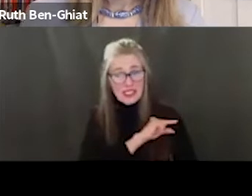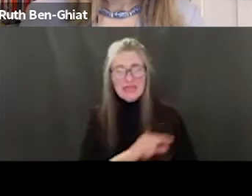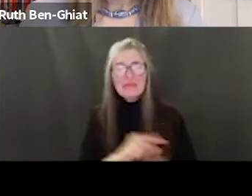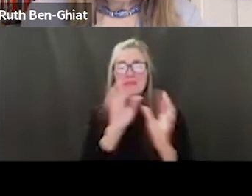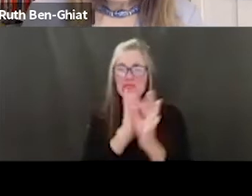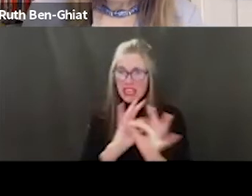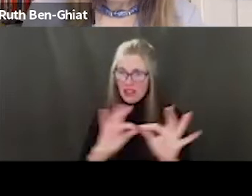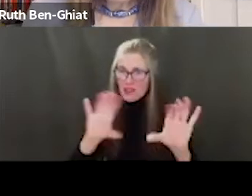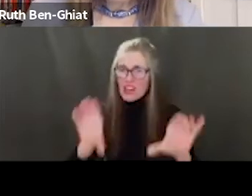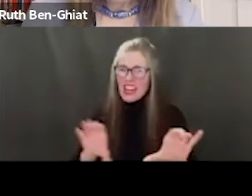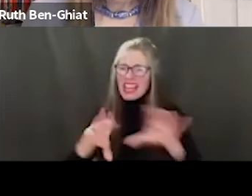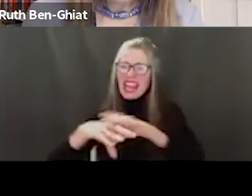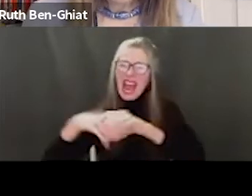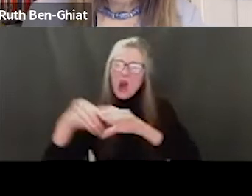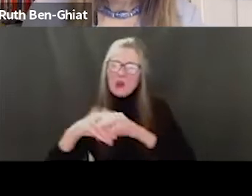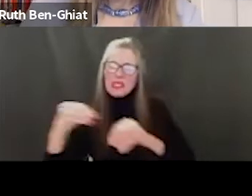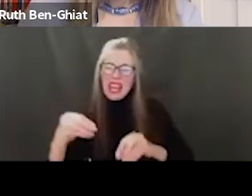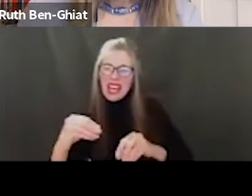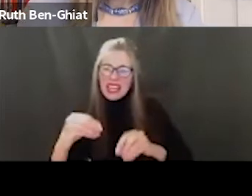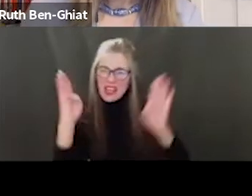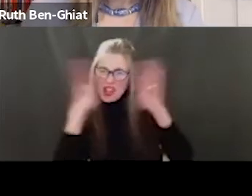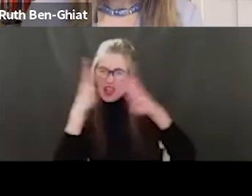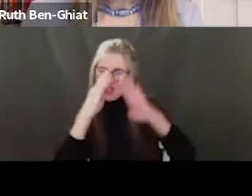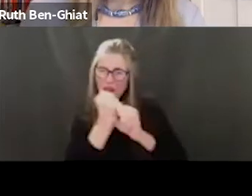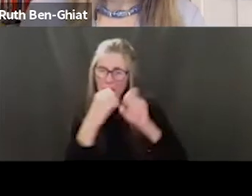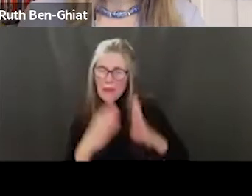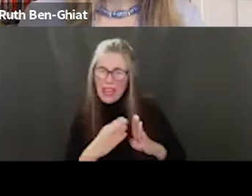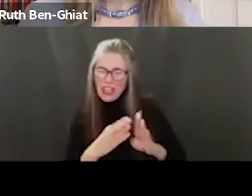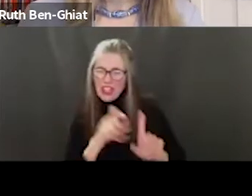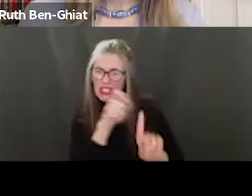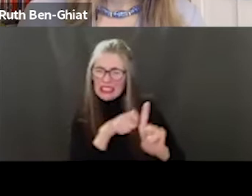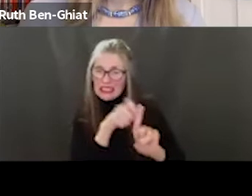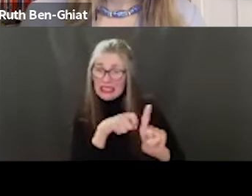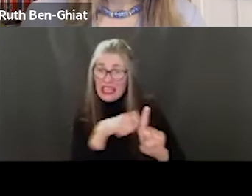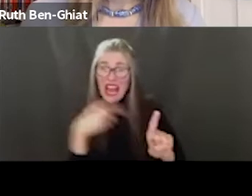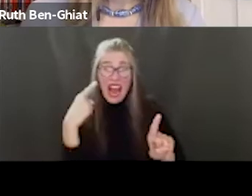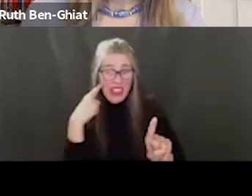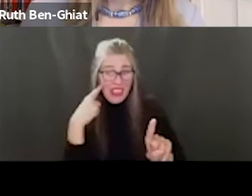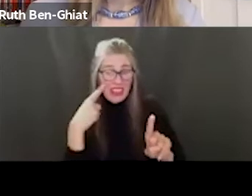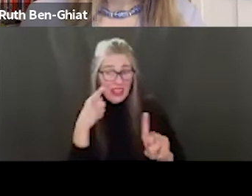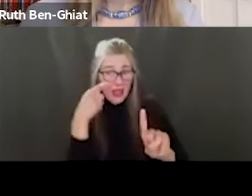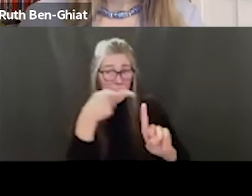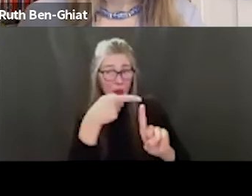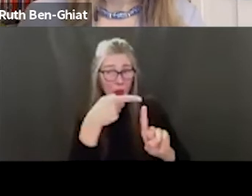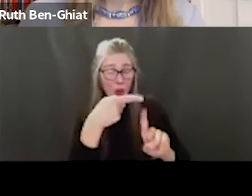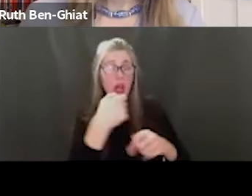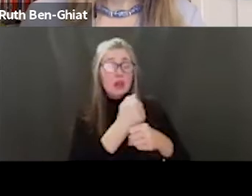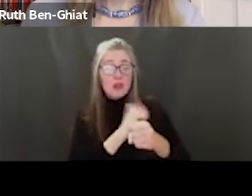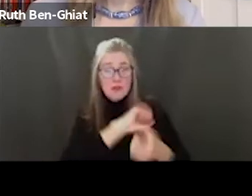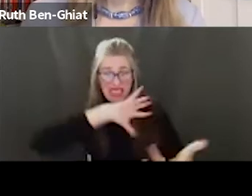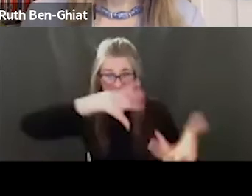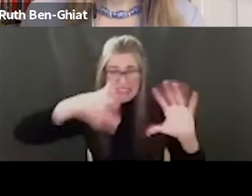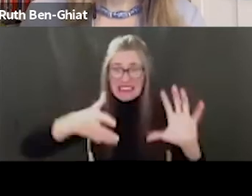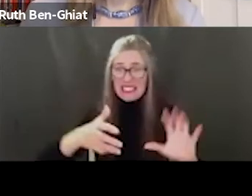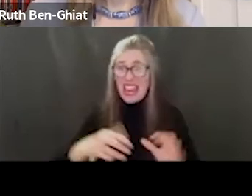kind of outside agitator. And what I fear is the goal will be to create chaos and the